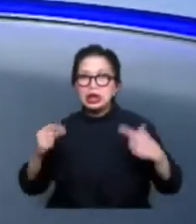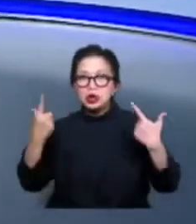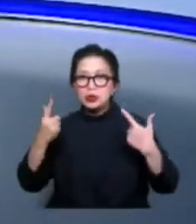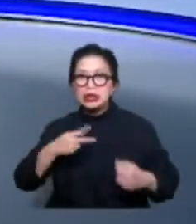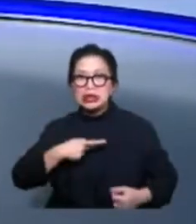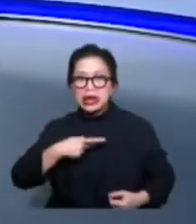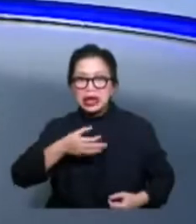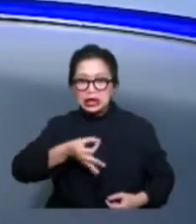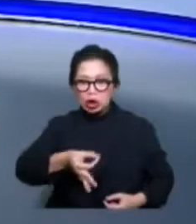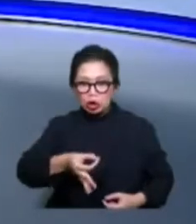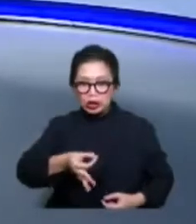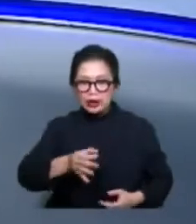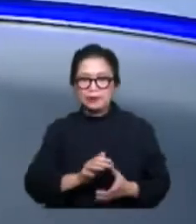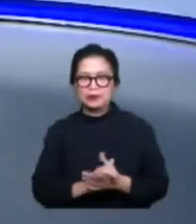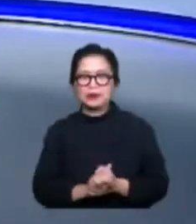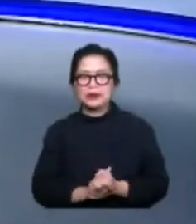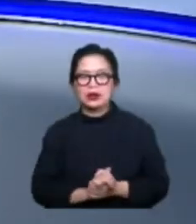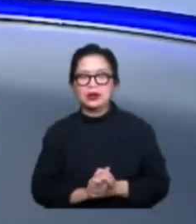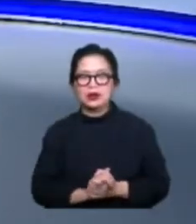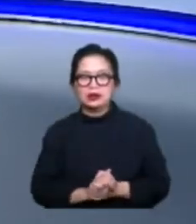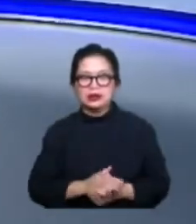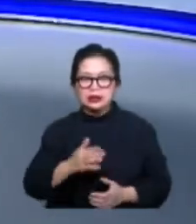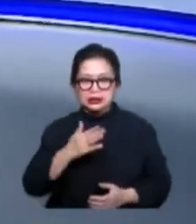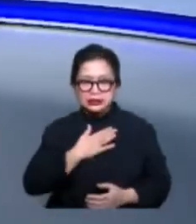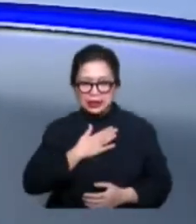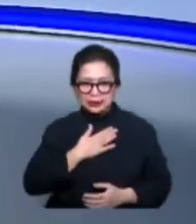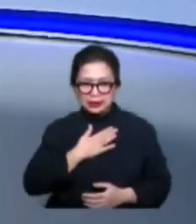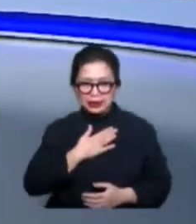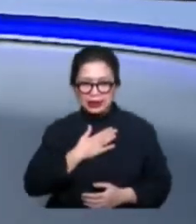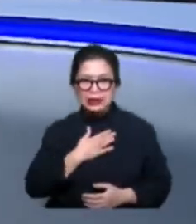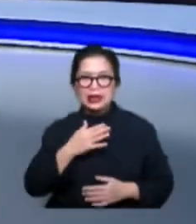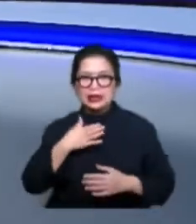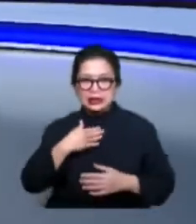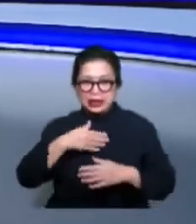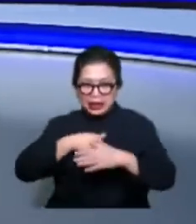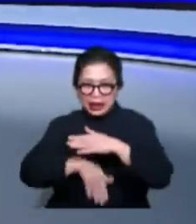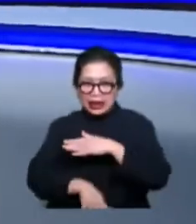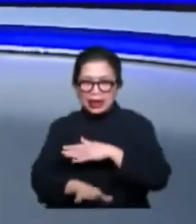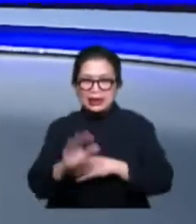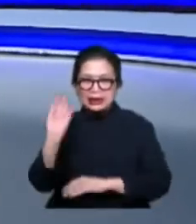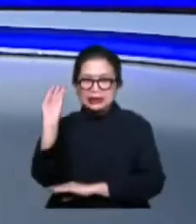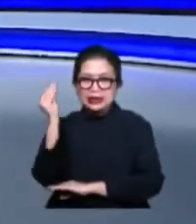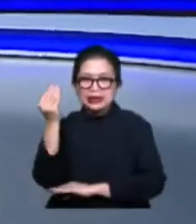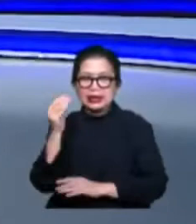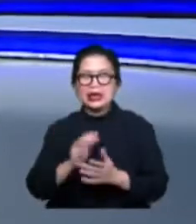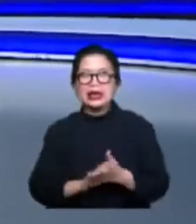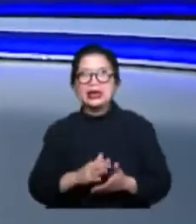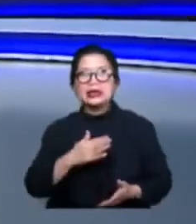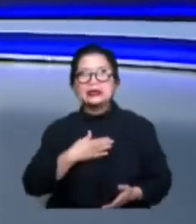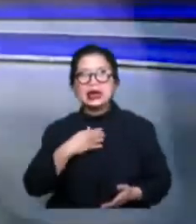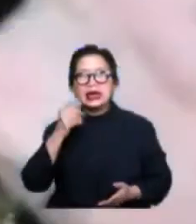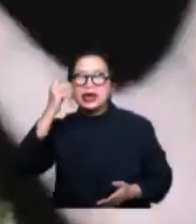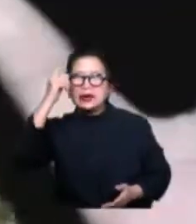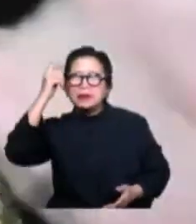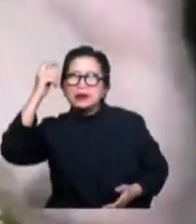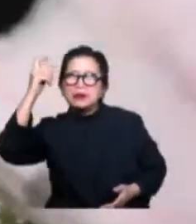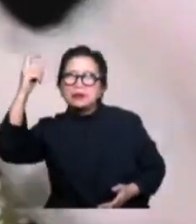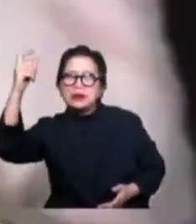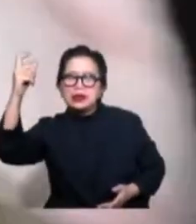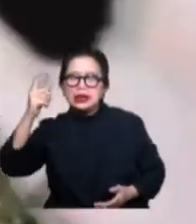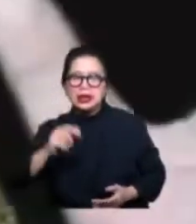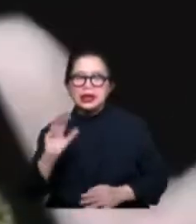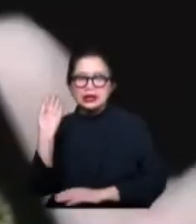Jakarta is, I was born in Jakarta, and I have dream in Jakarta someday become the